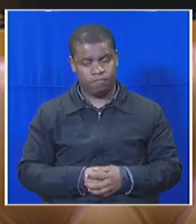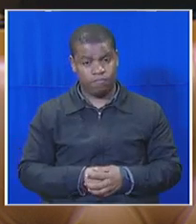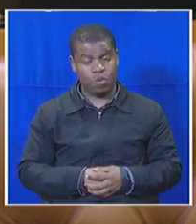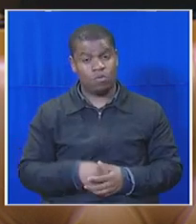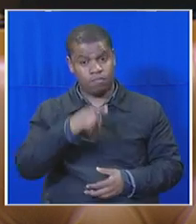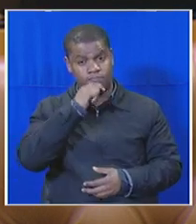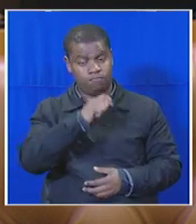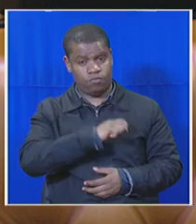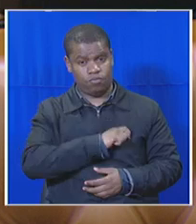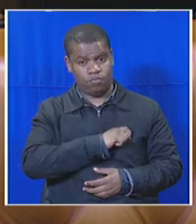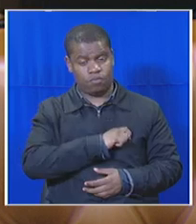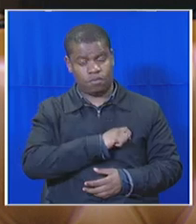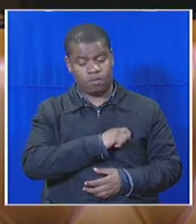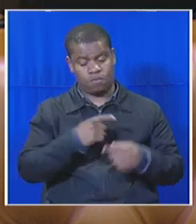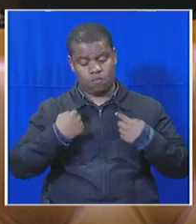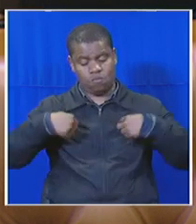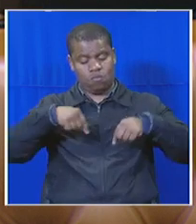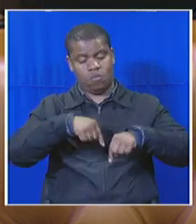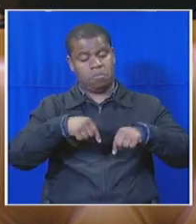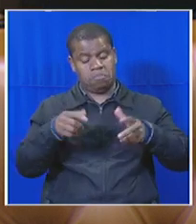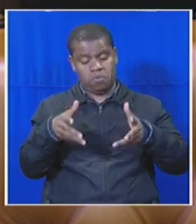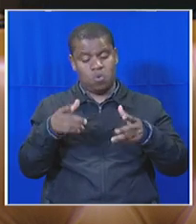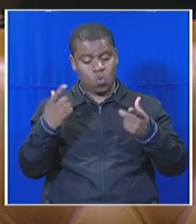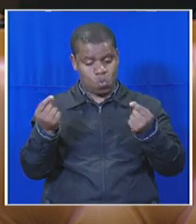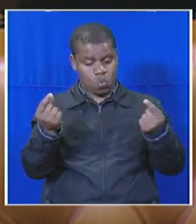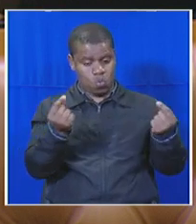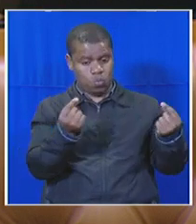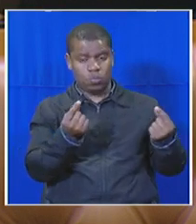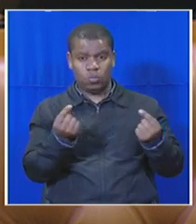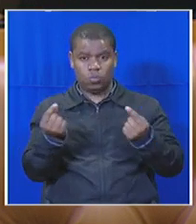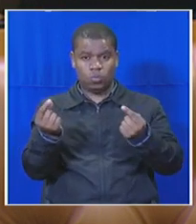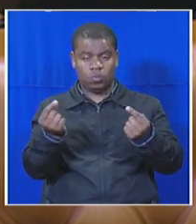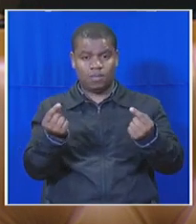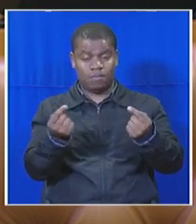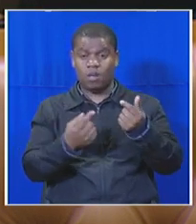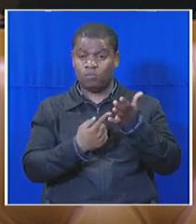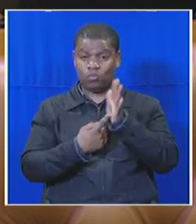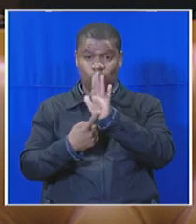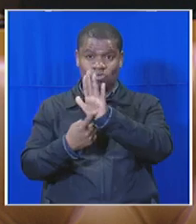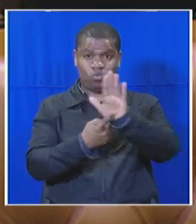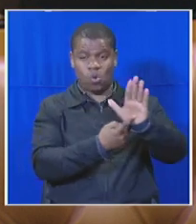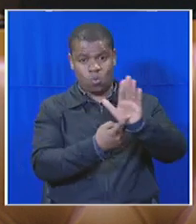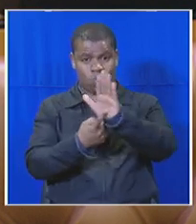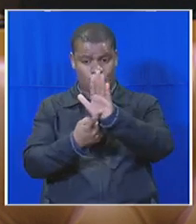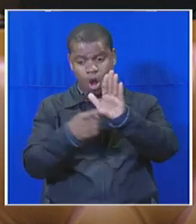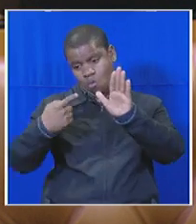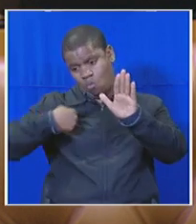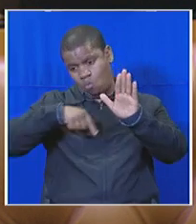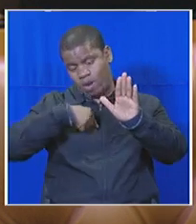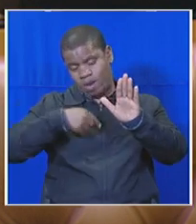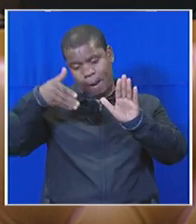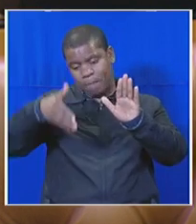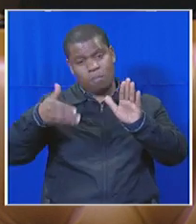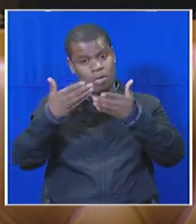Eqinisweni akufanele lento siyenza ngoba lento ikhombisa ukuthi asiyazi into esizele la.